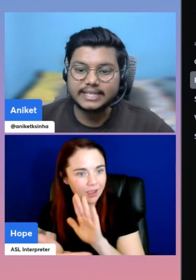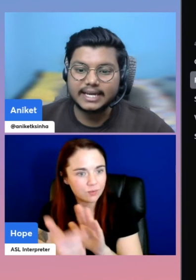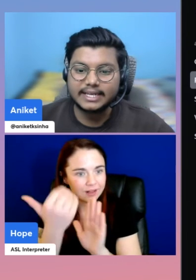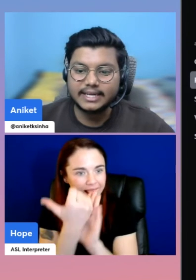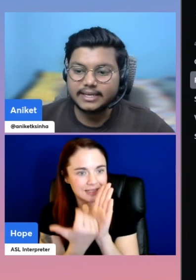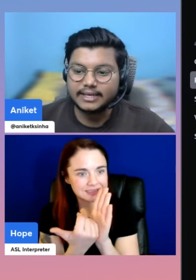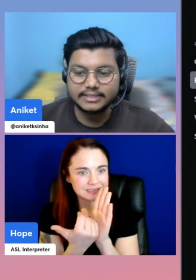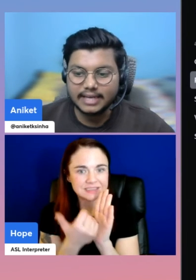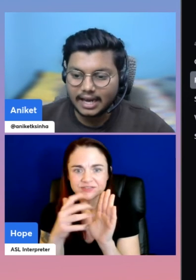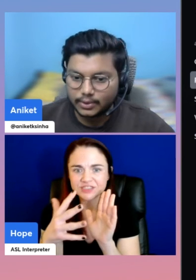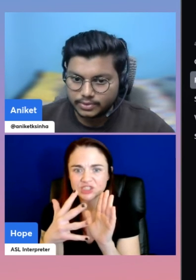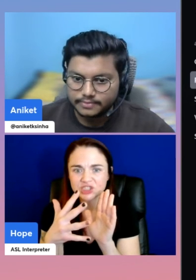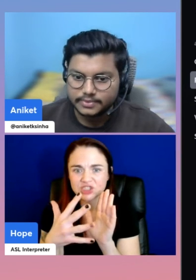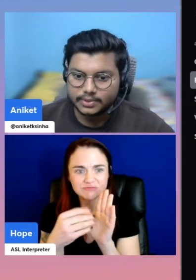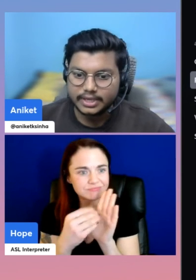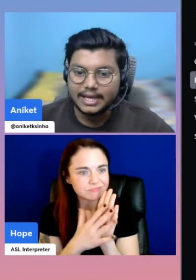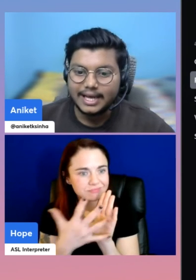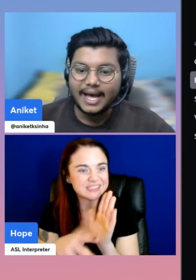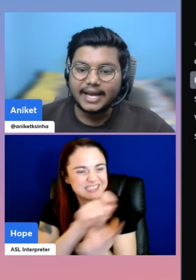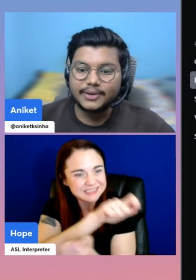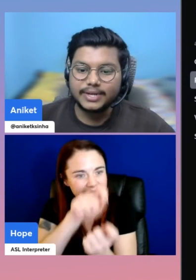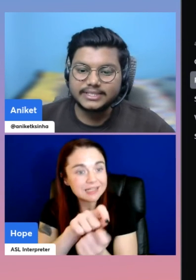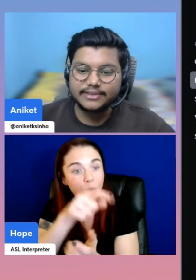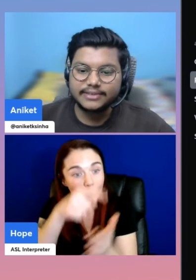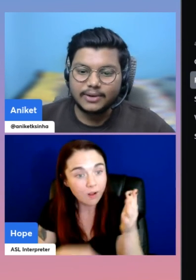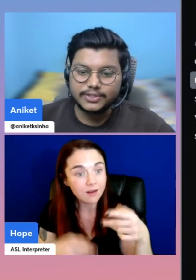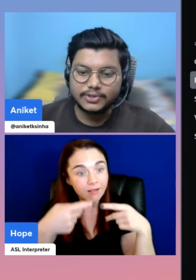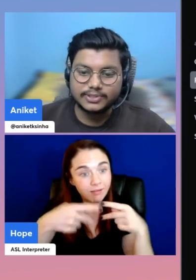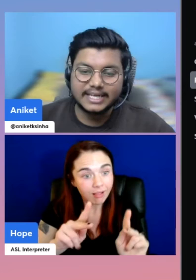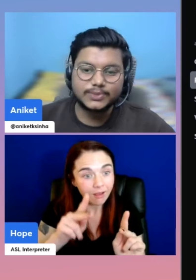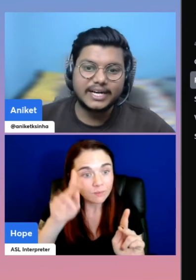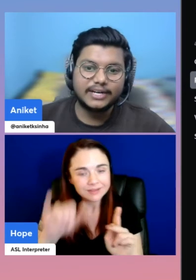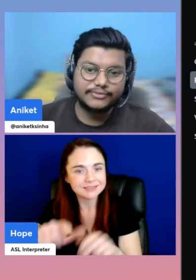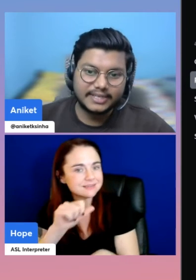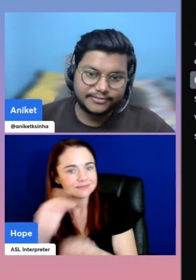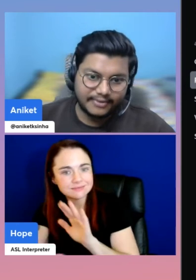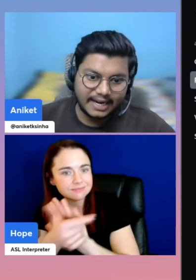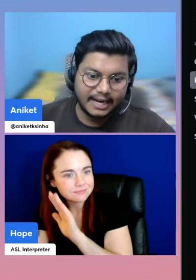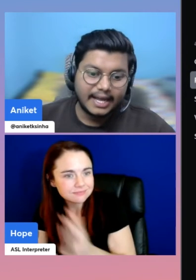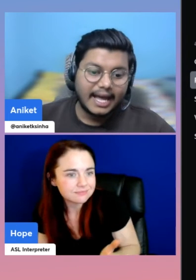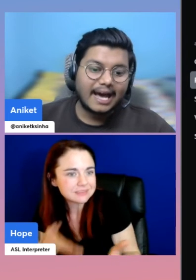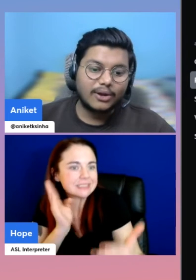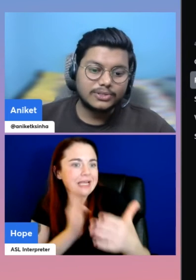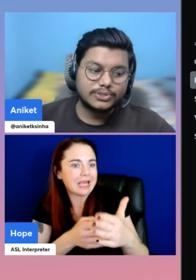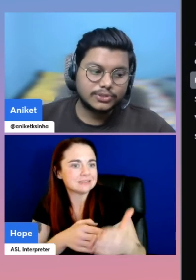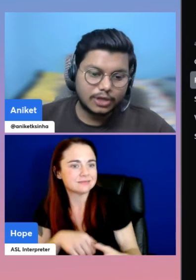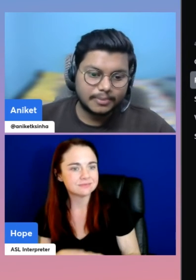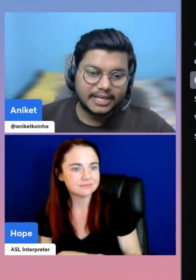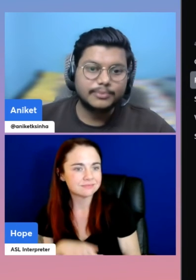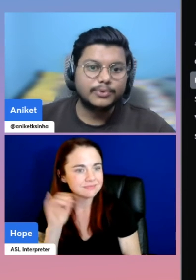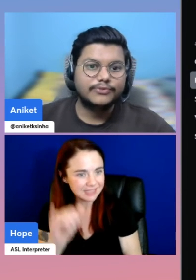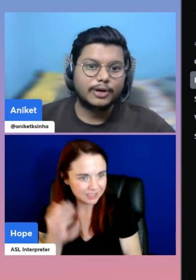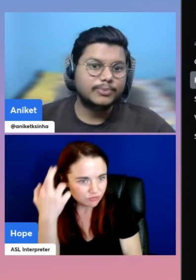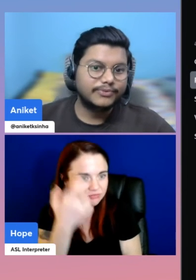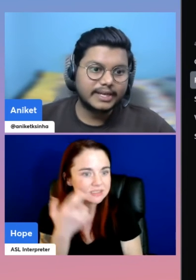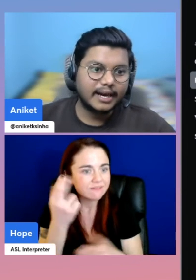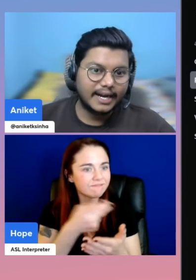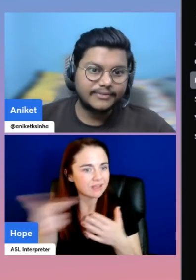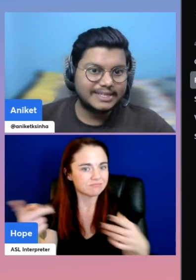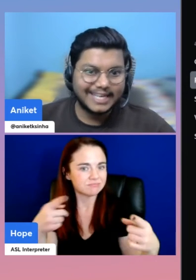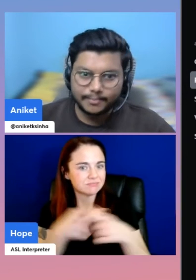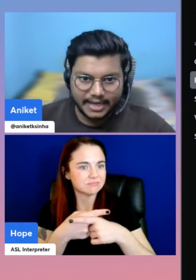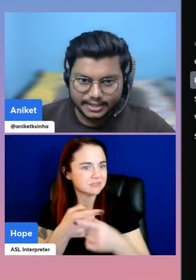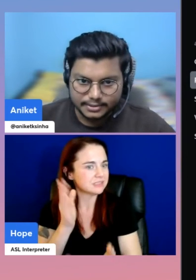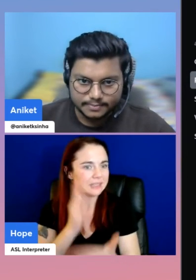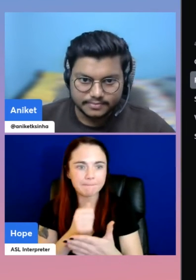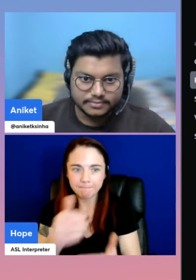what exactly is allowed. Okay, and you can see the value is false. So that's why it failed and also stopped in from moving ahead